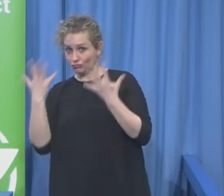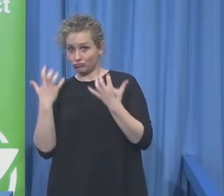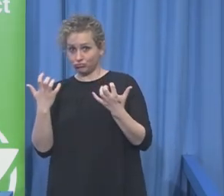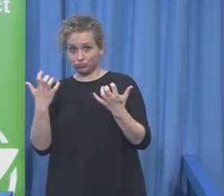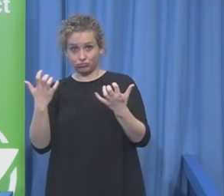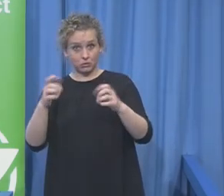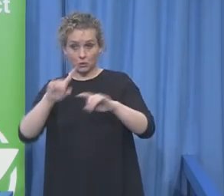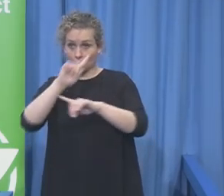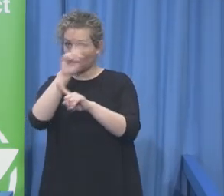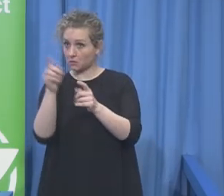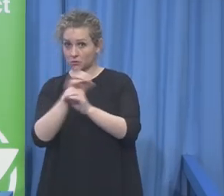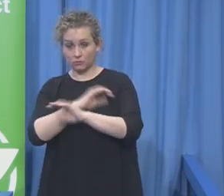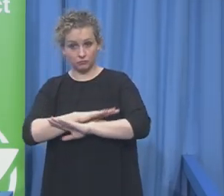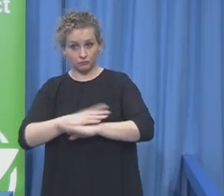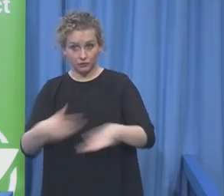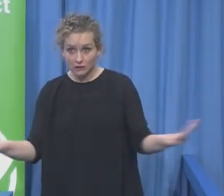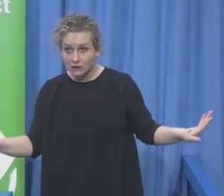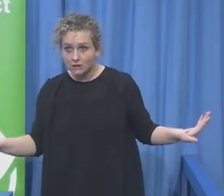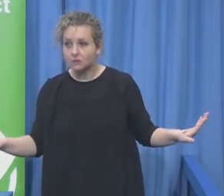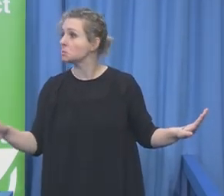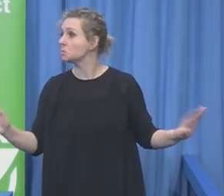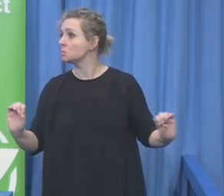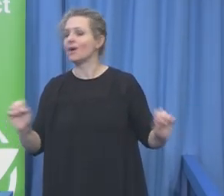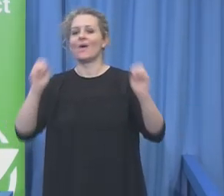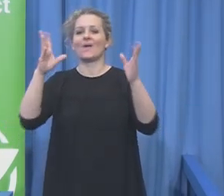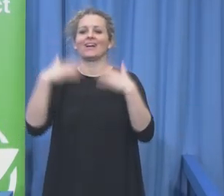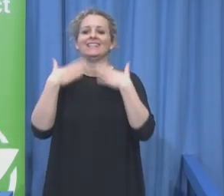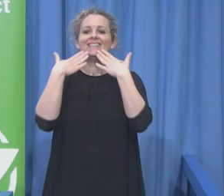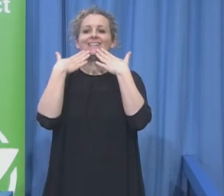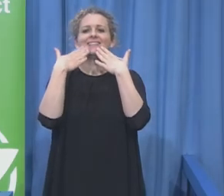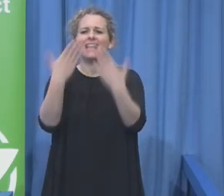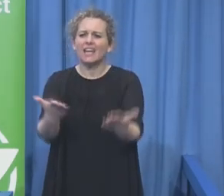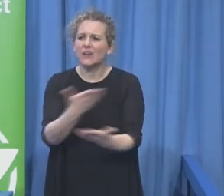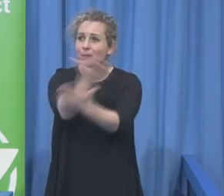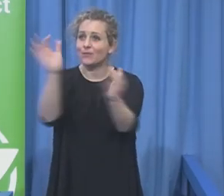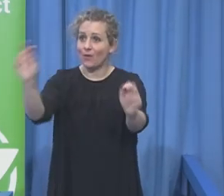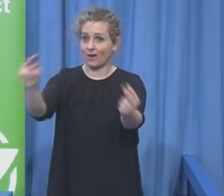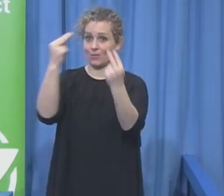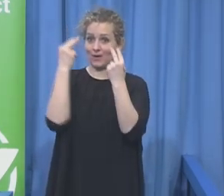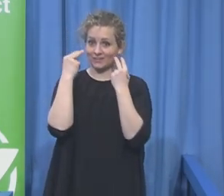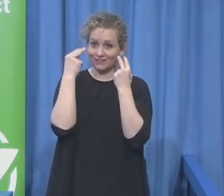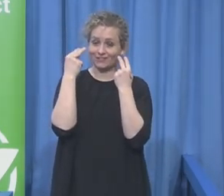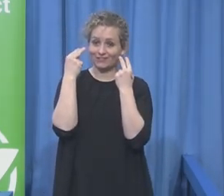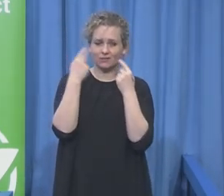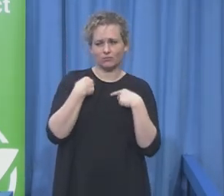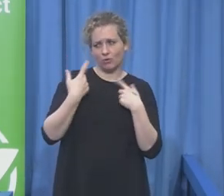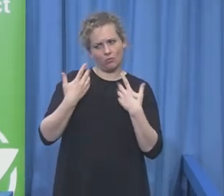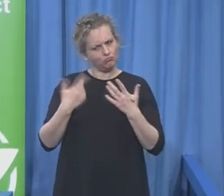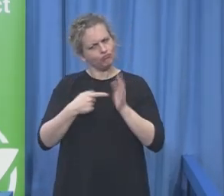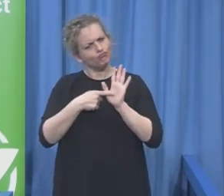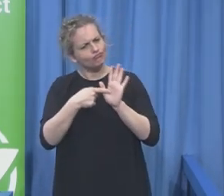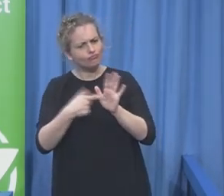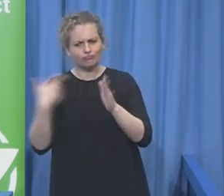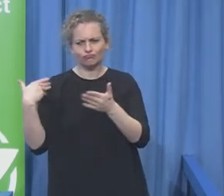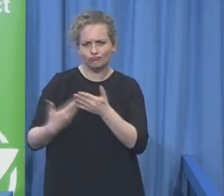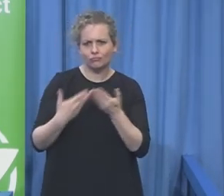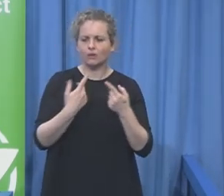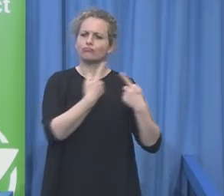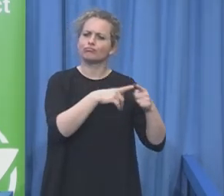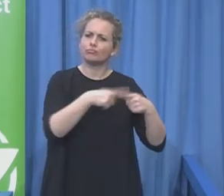remember that the impact of these models impacts not just the country, but it impacts the region and the